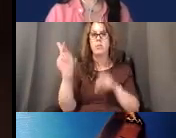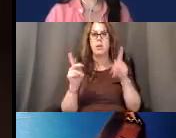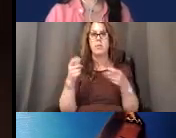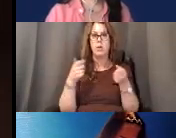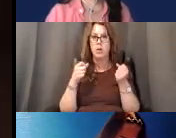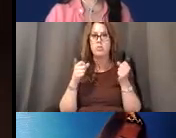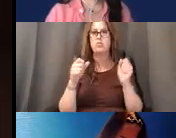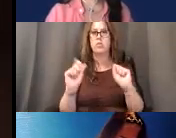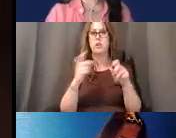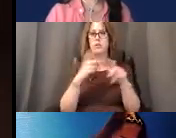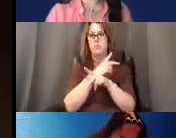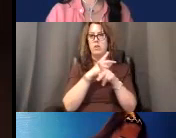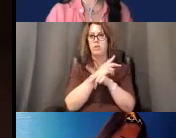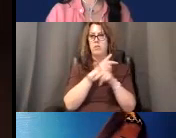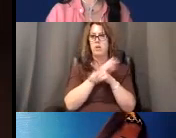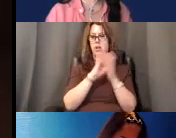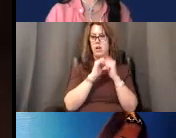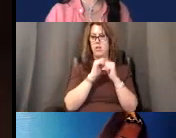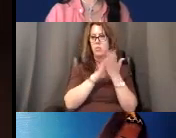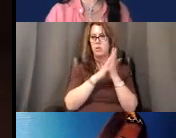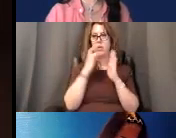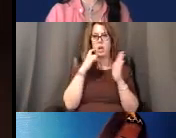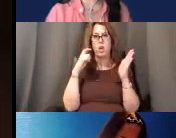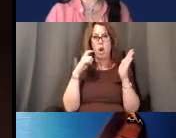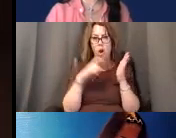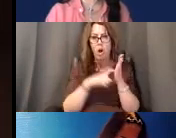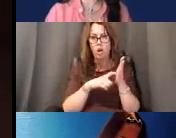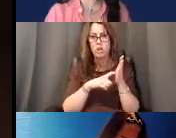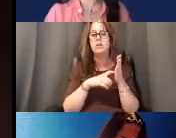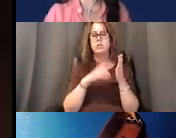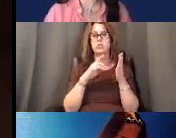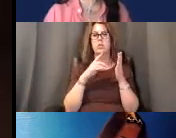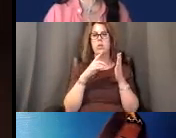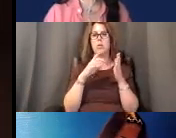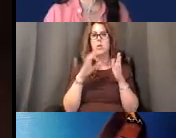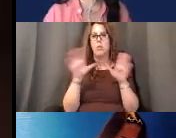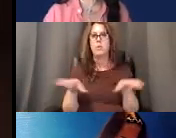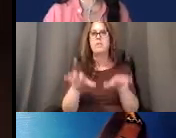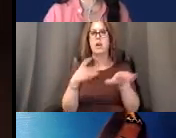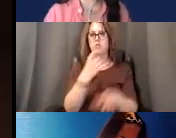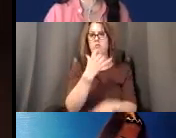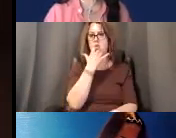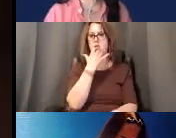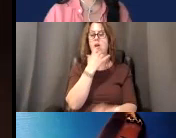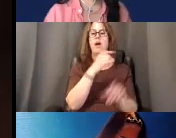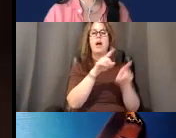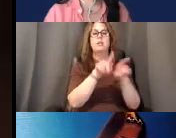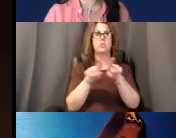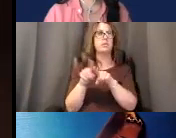by dealing with acknowledging the wrongs and then developing some resolution, right? So just wanted to highlight